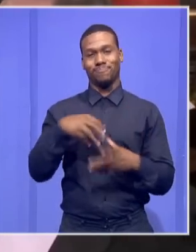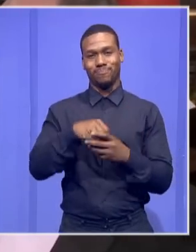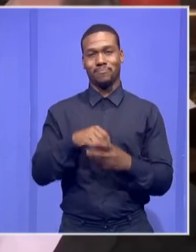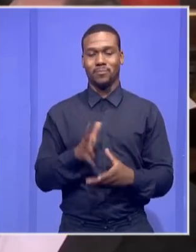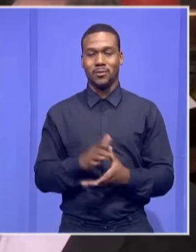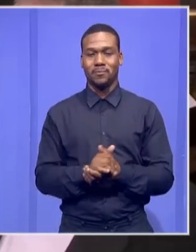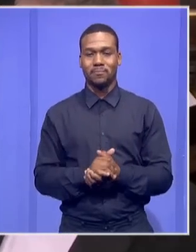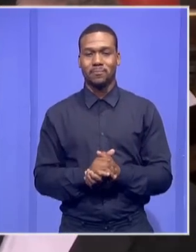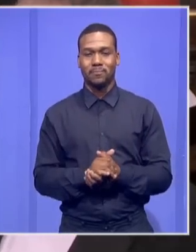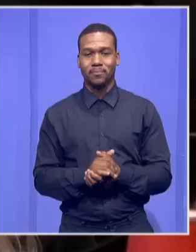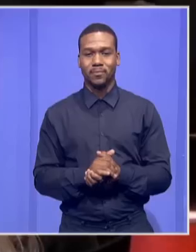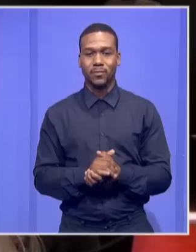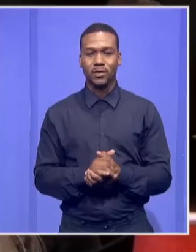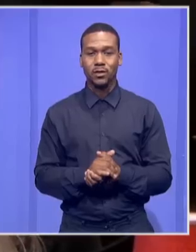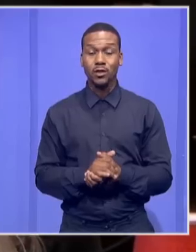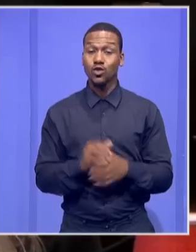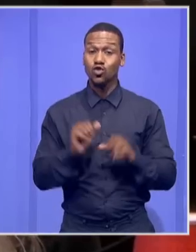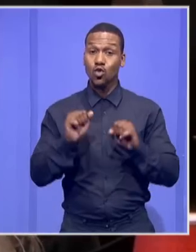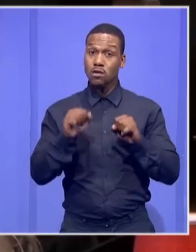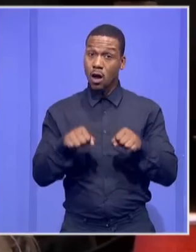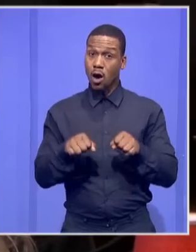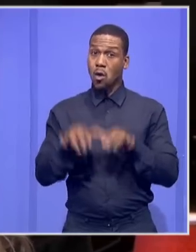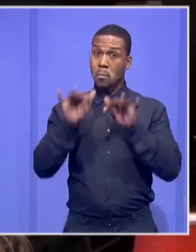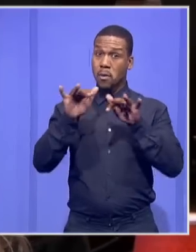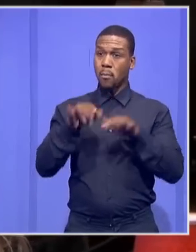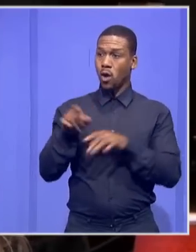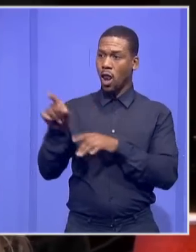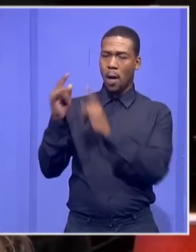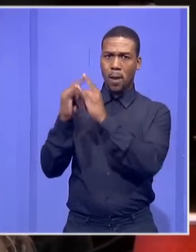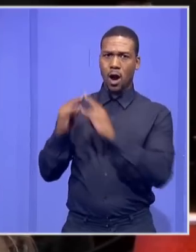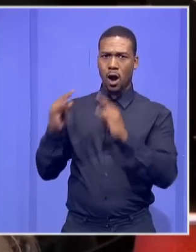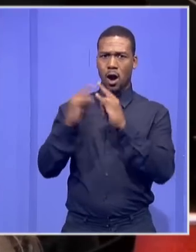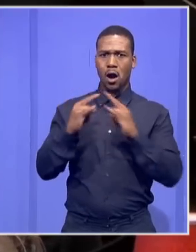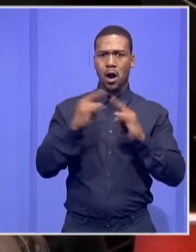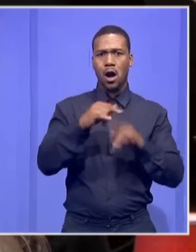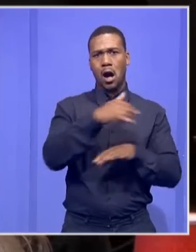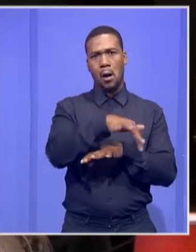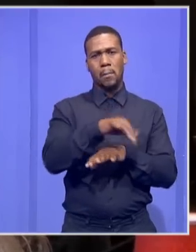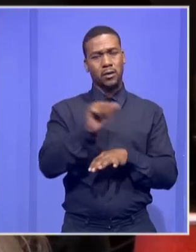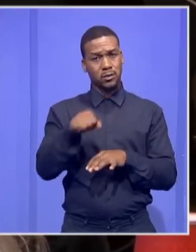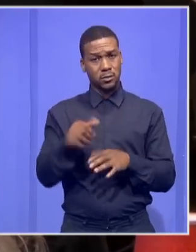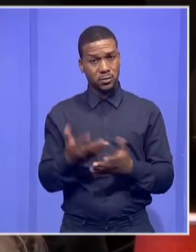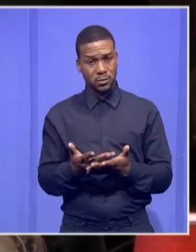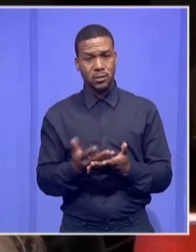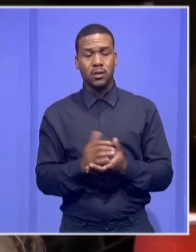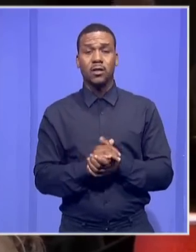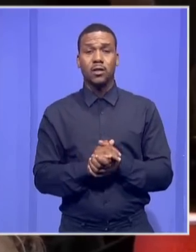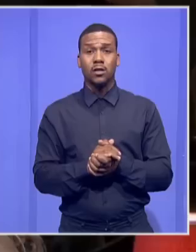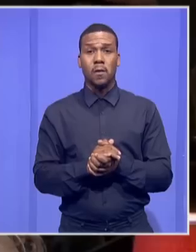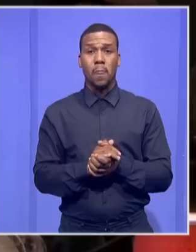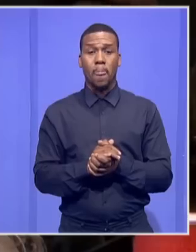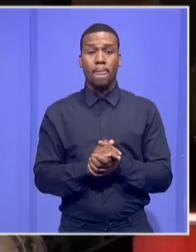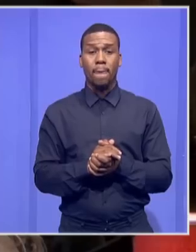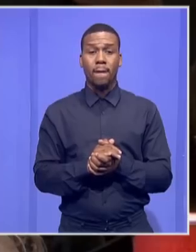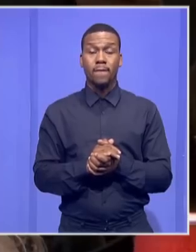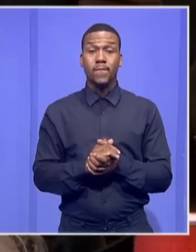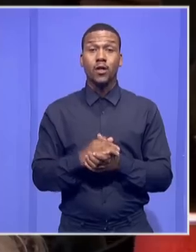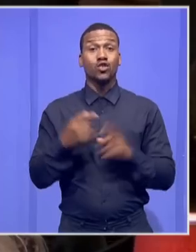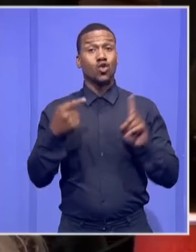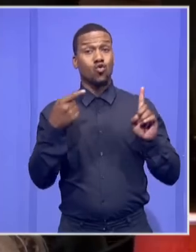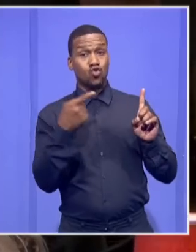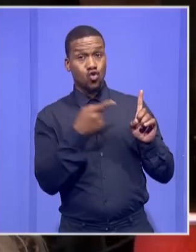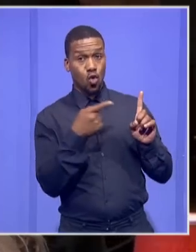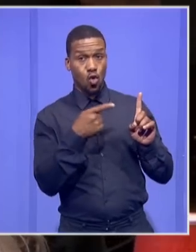crowds that were camped out in London on the eve of his coronation as well. Well, Charles succeeded his mother when she